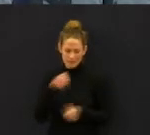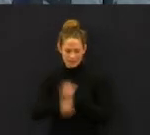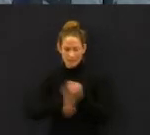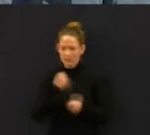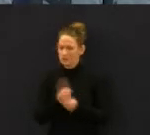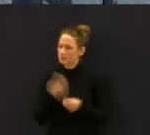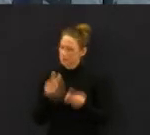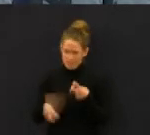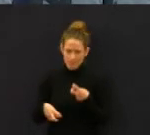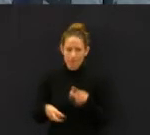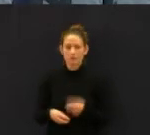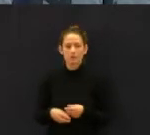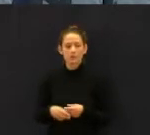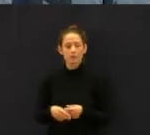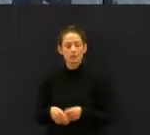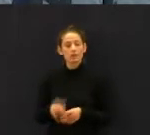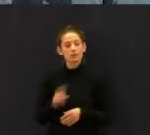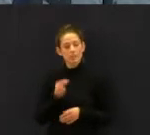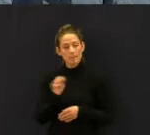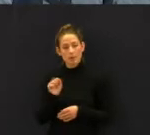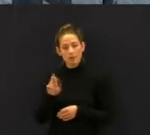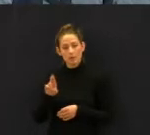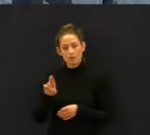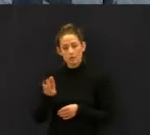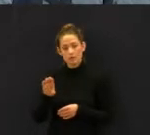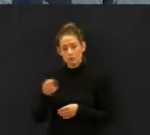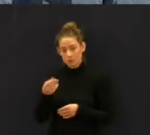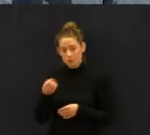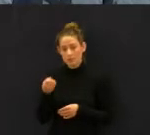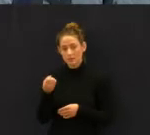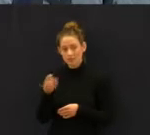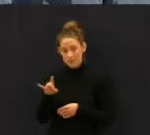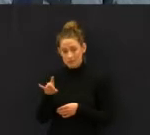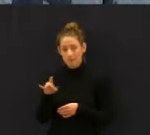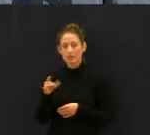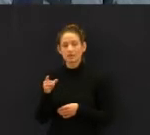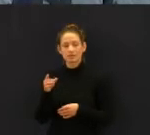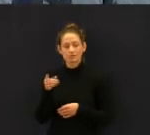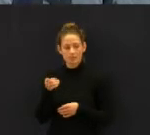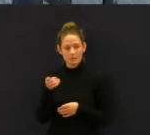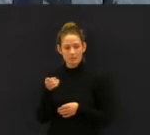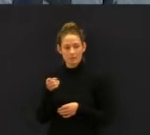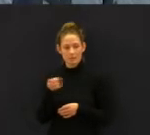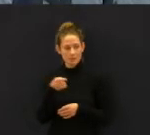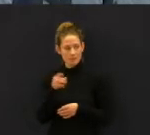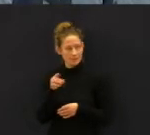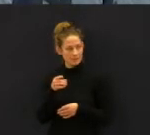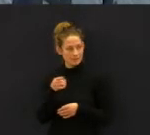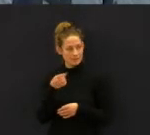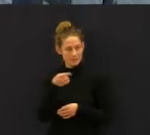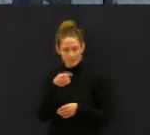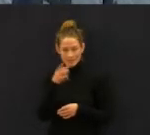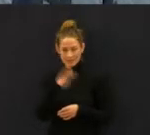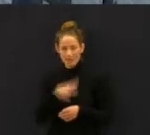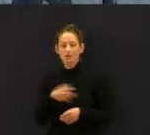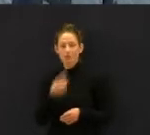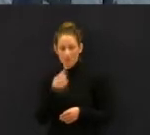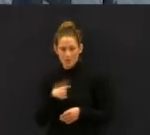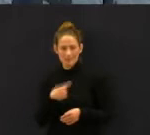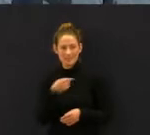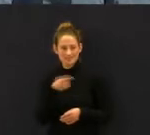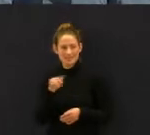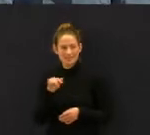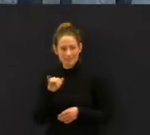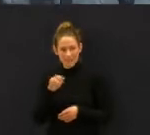with the March 17th, St. Patrick's Day, Pete McElroy, who tells us he is 74% Irish, will lead us in the Pledge of